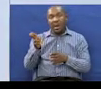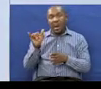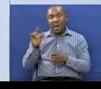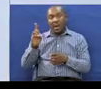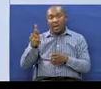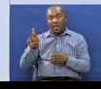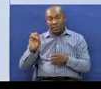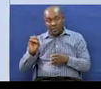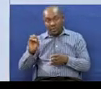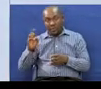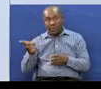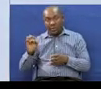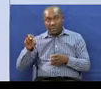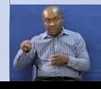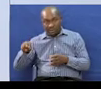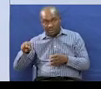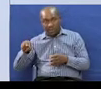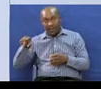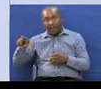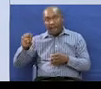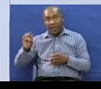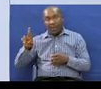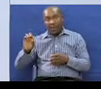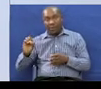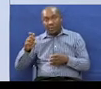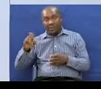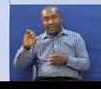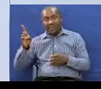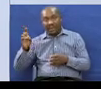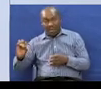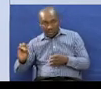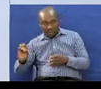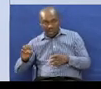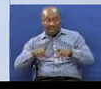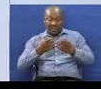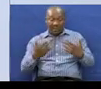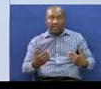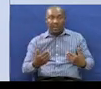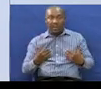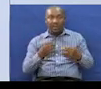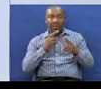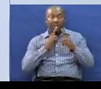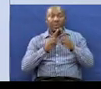manganese 4 oxide and potassium chlorate, using potassium chlorate